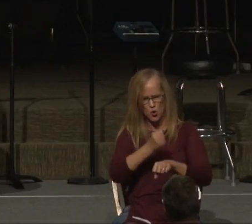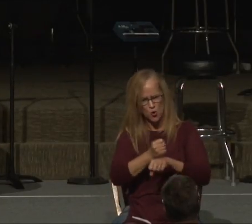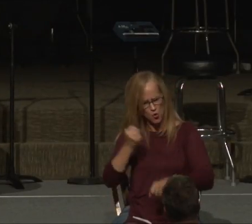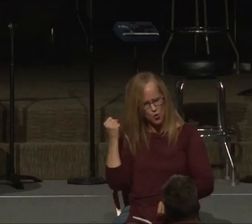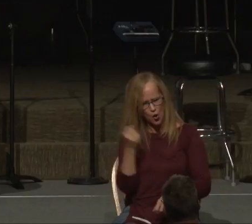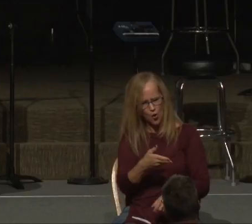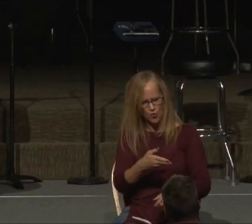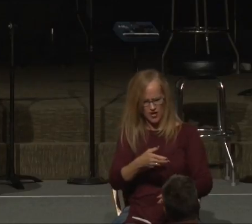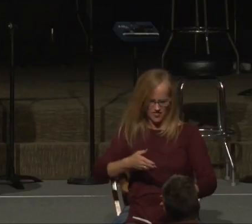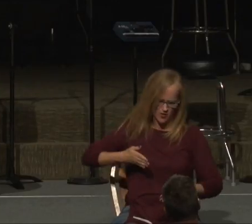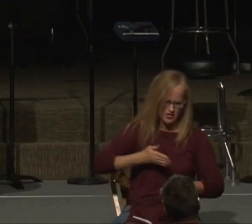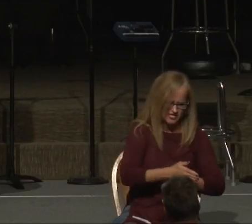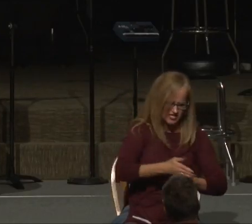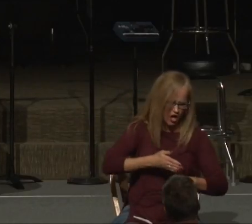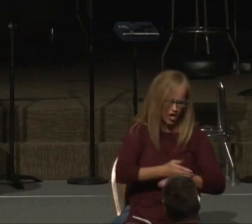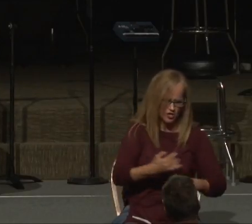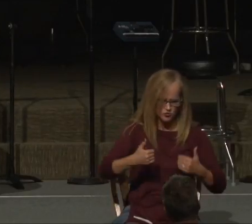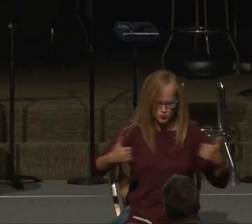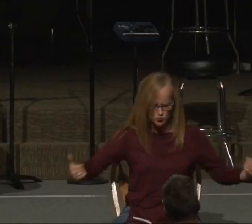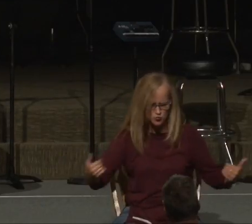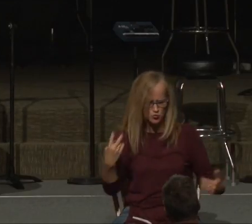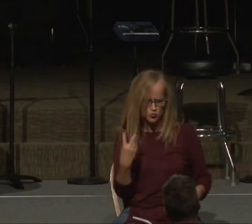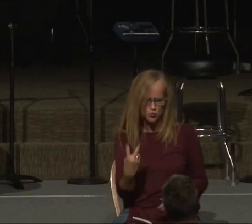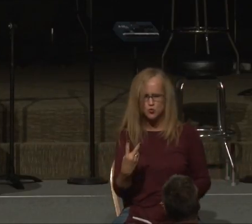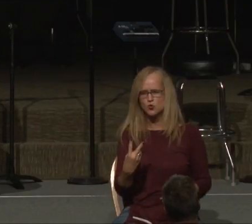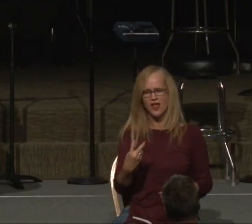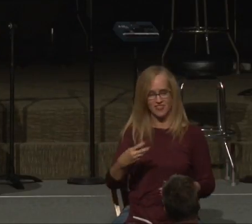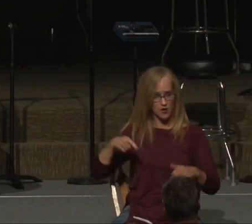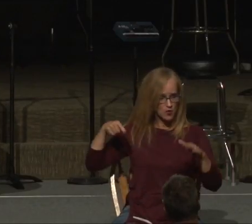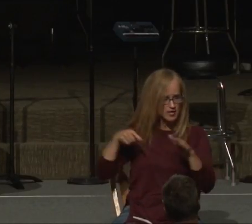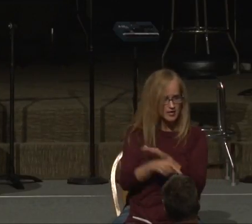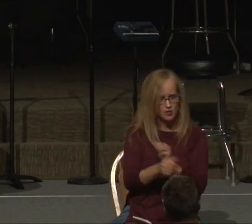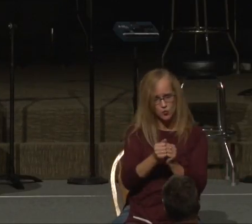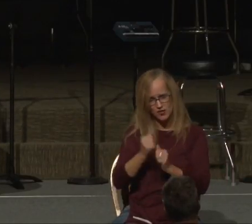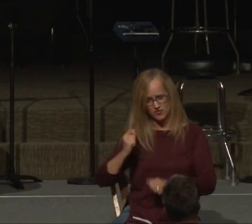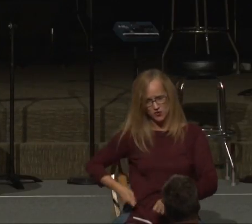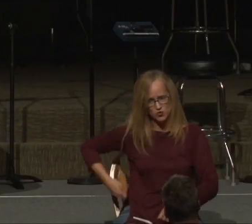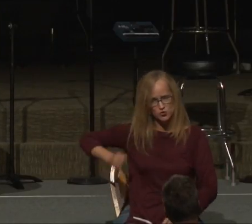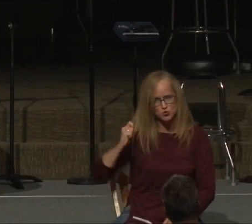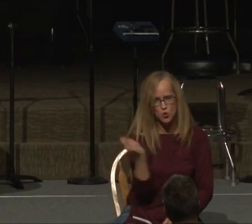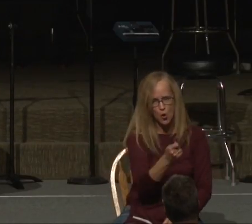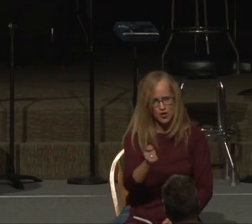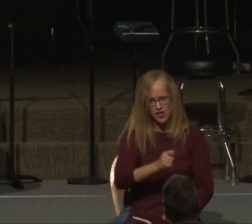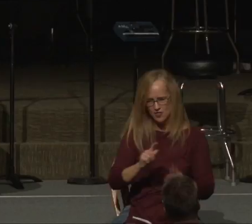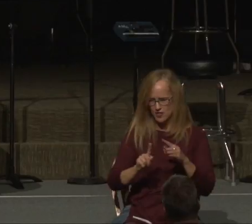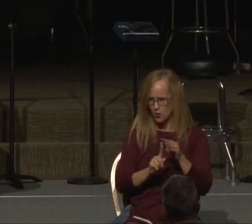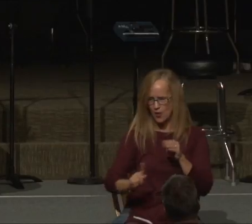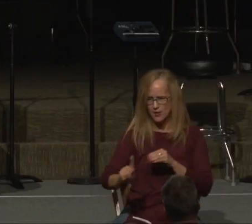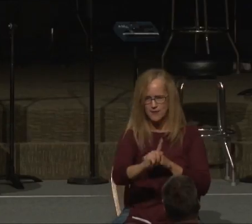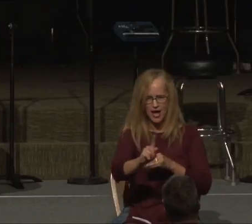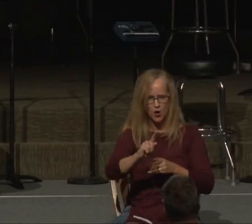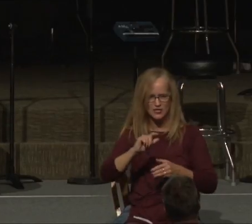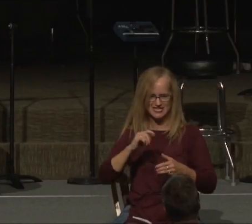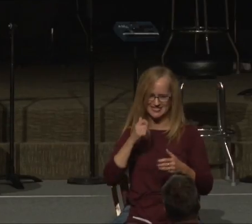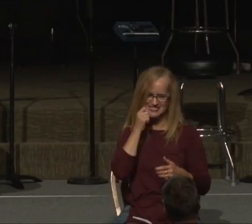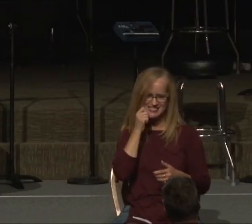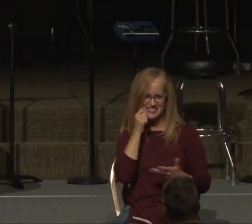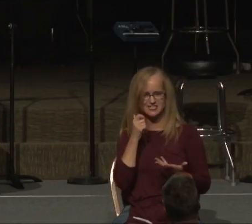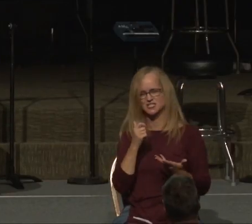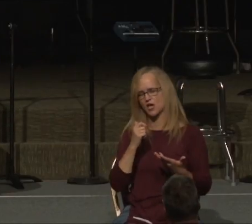two. They were killed with the sword. They went about in skins of sheep and